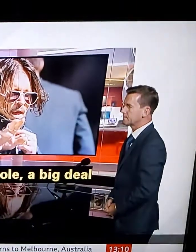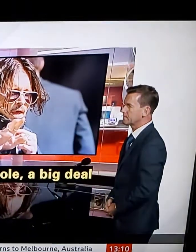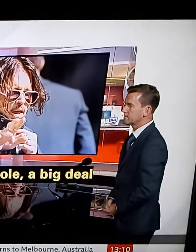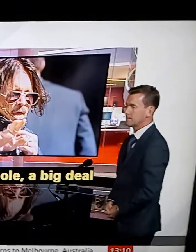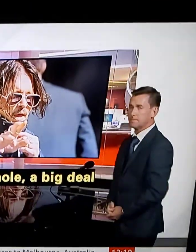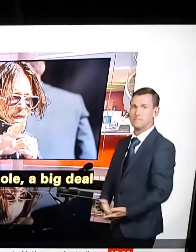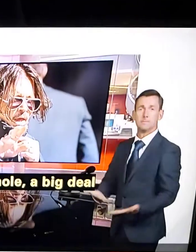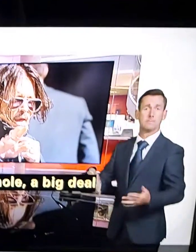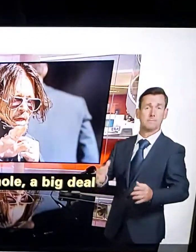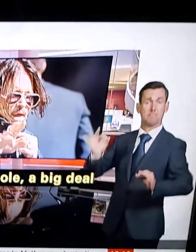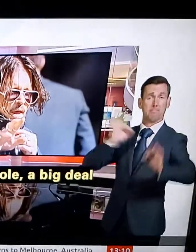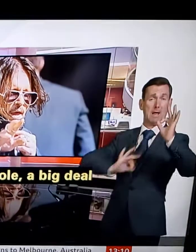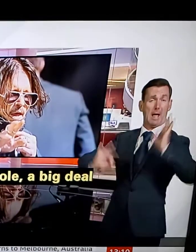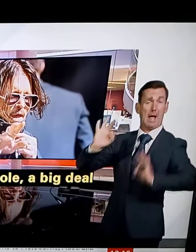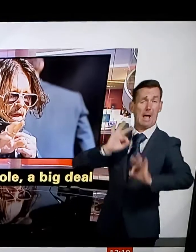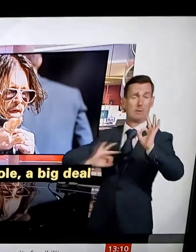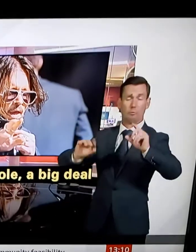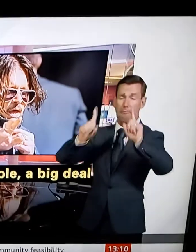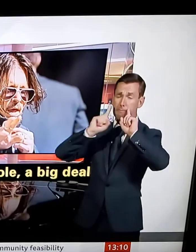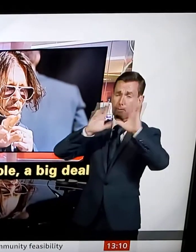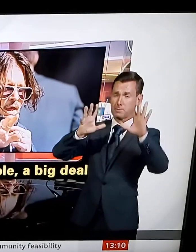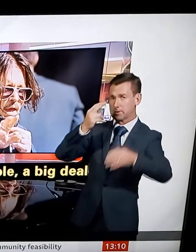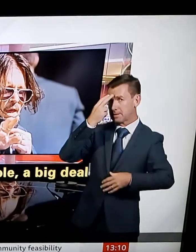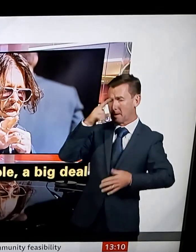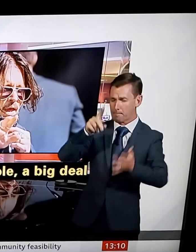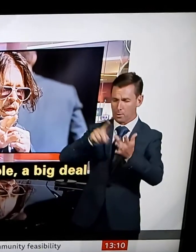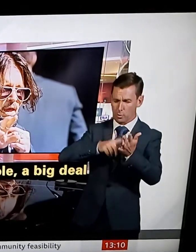escalated, I would try to go to my own corner, as it were. I would try to separate...